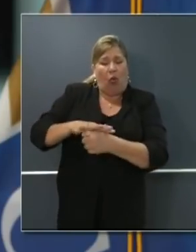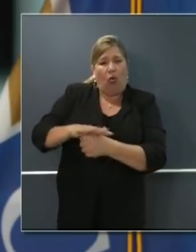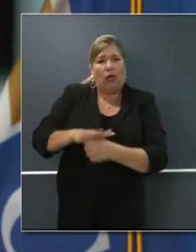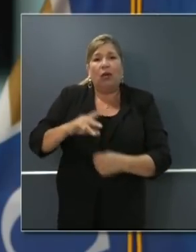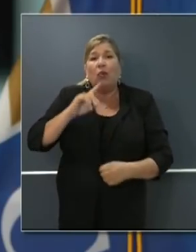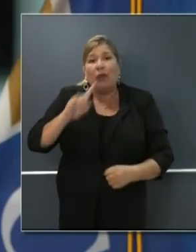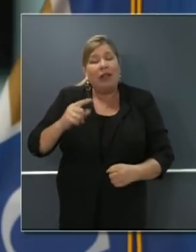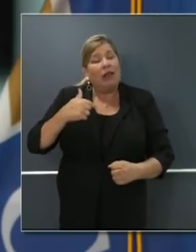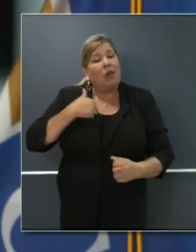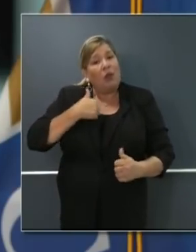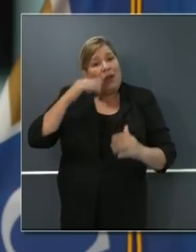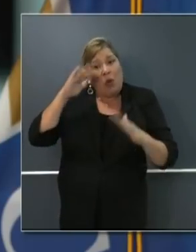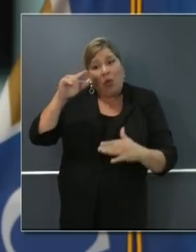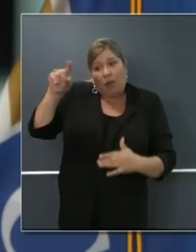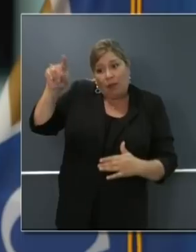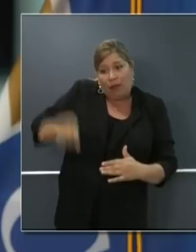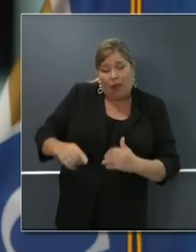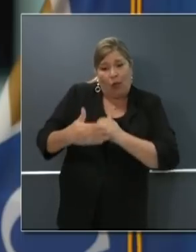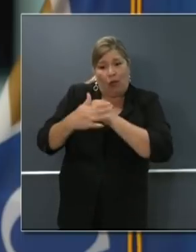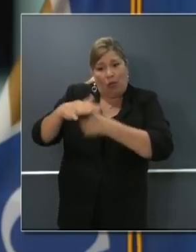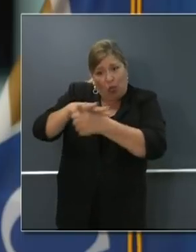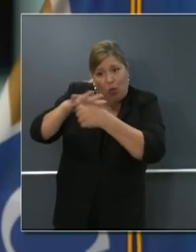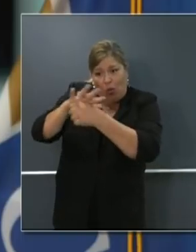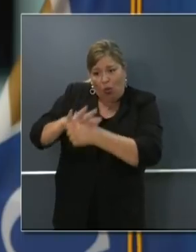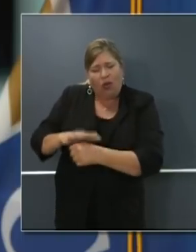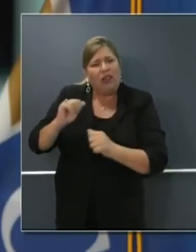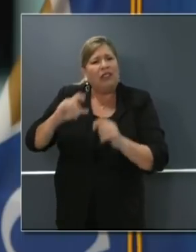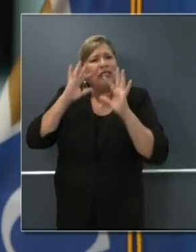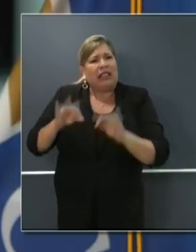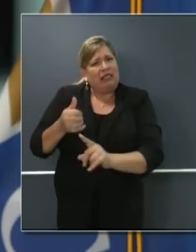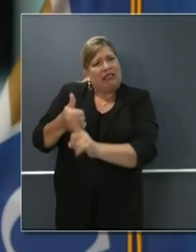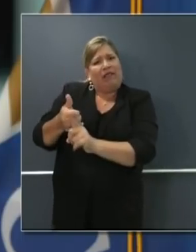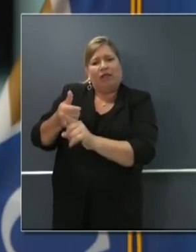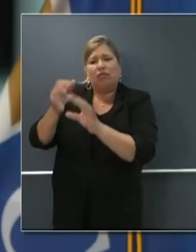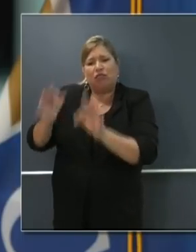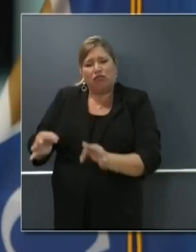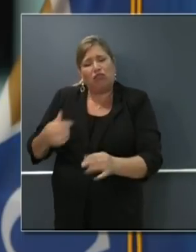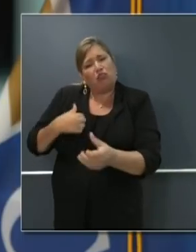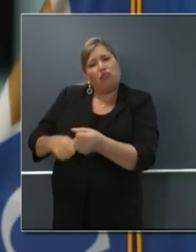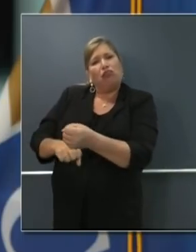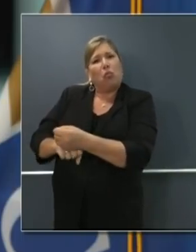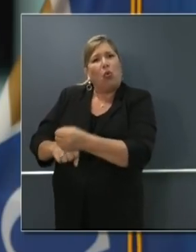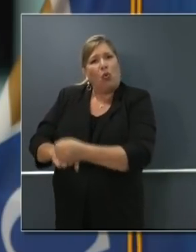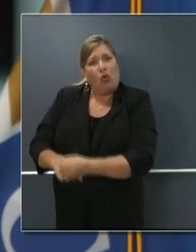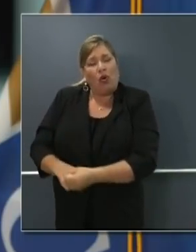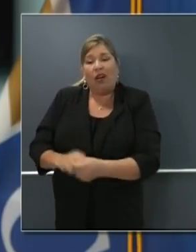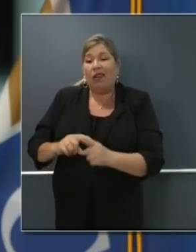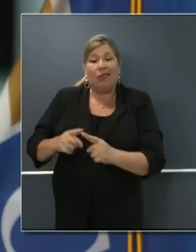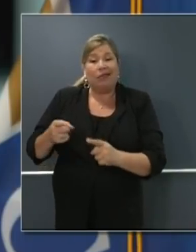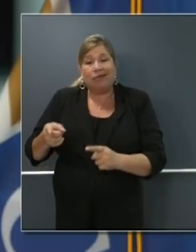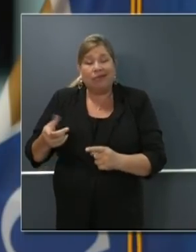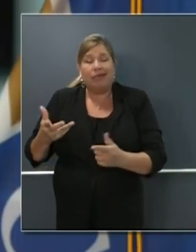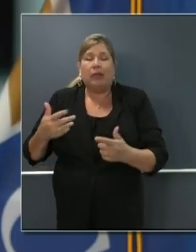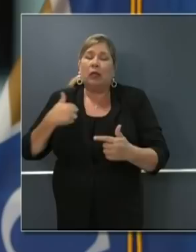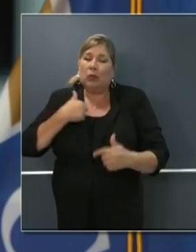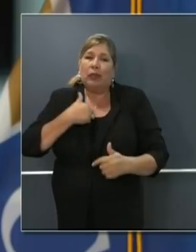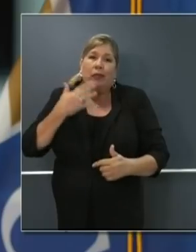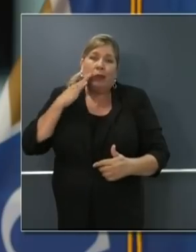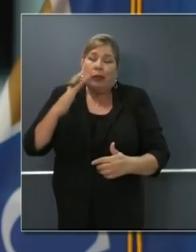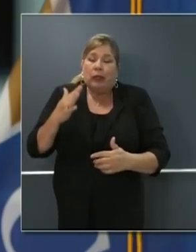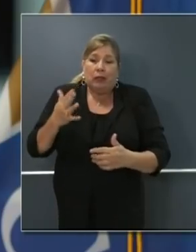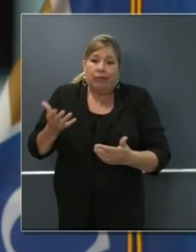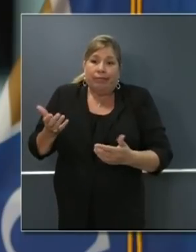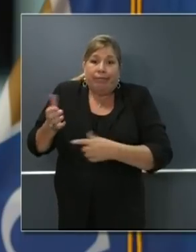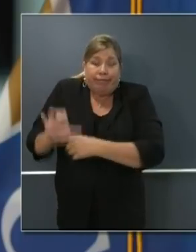doesn't and the enforcement can't, we want to be supportive and provide guidance, and we're doing that, and we're confident